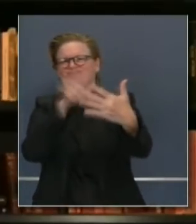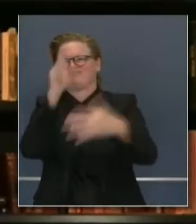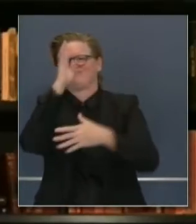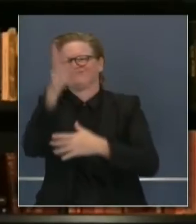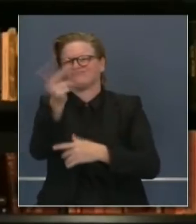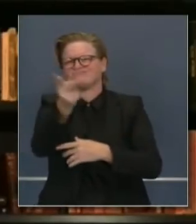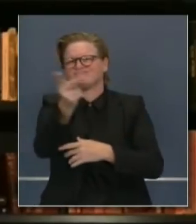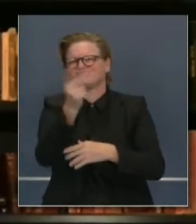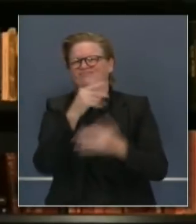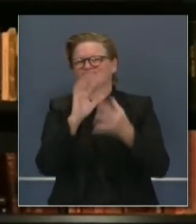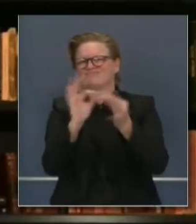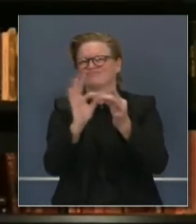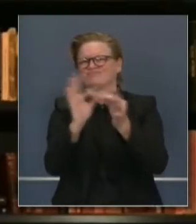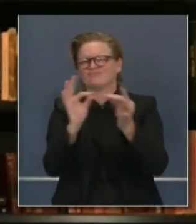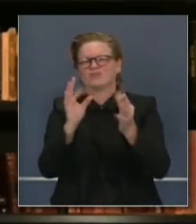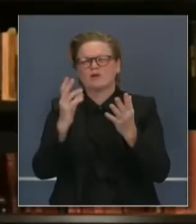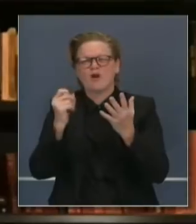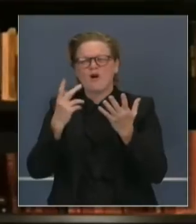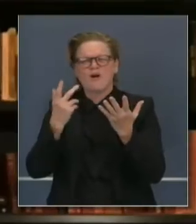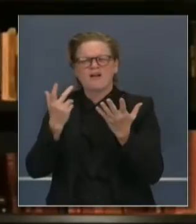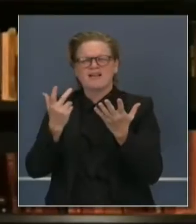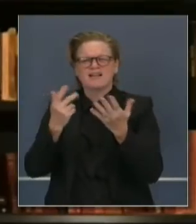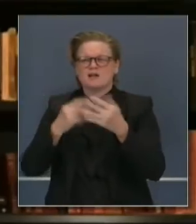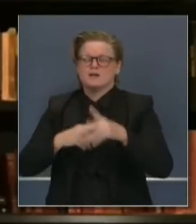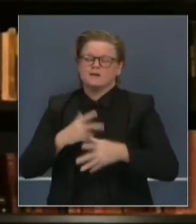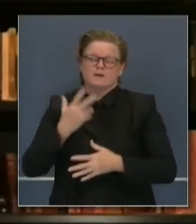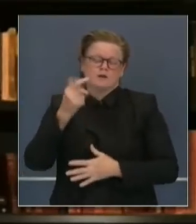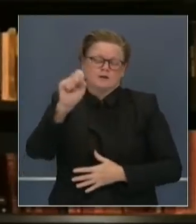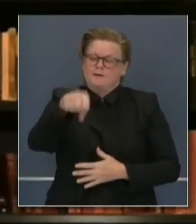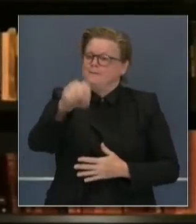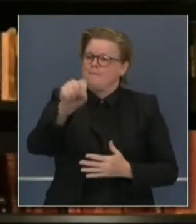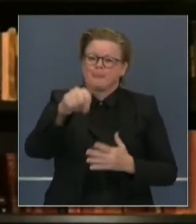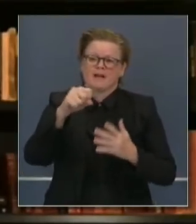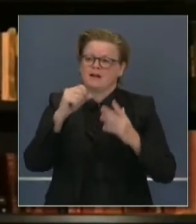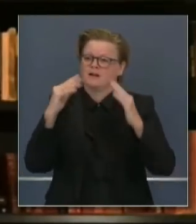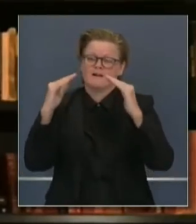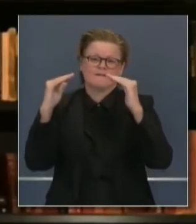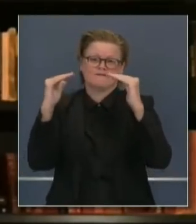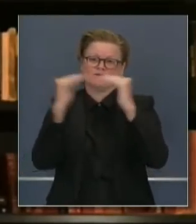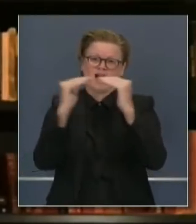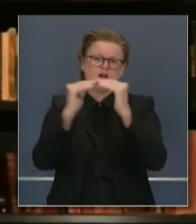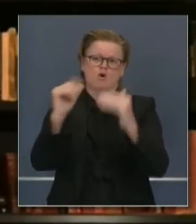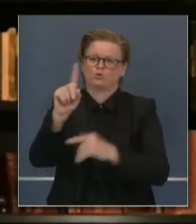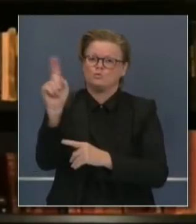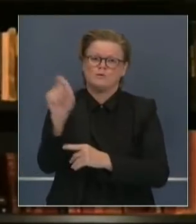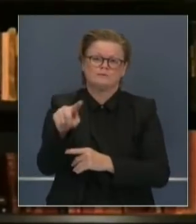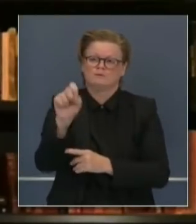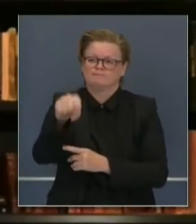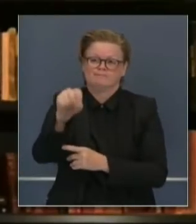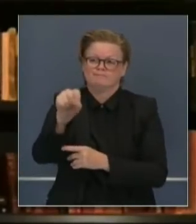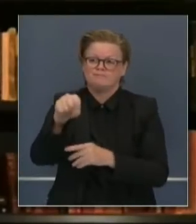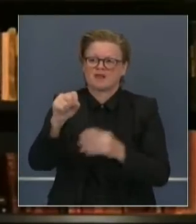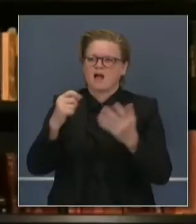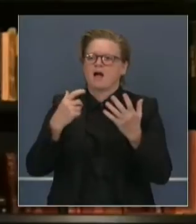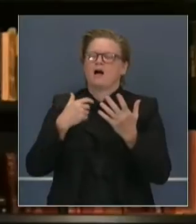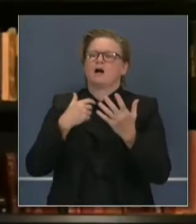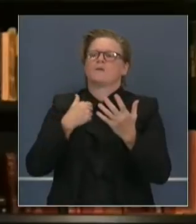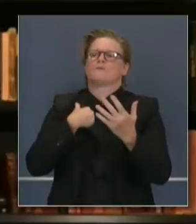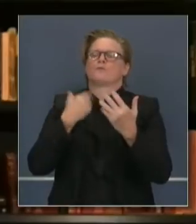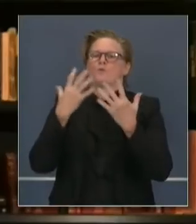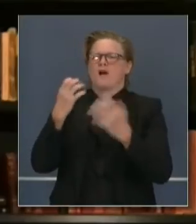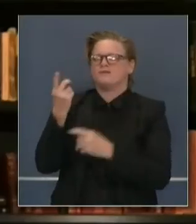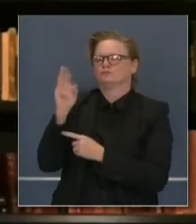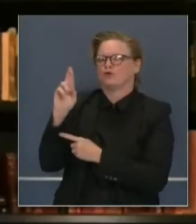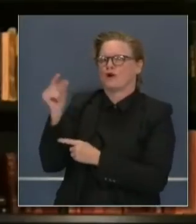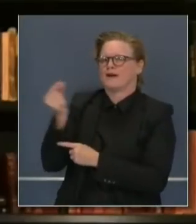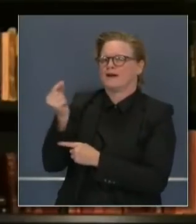that's a fair question. I appreciate it. And you're right. I do want Dr. Galley to speak more to that because, it's fundamental in terms of the work we've been doing